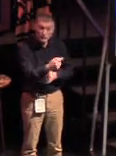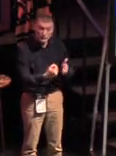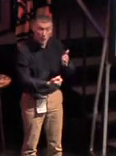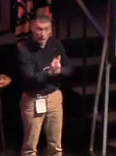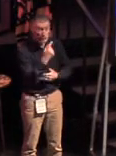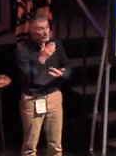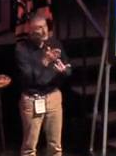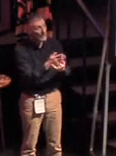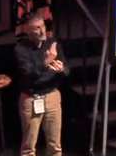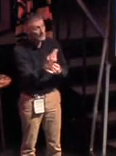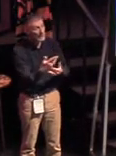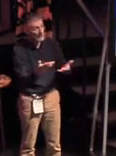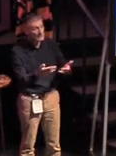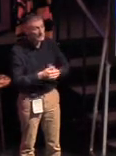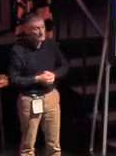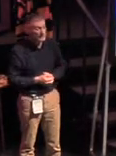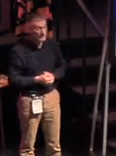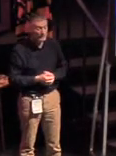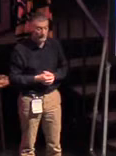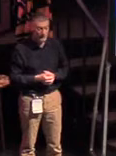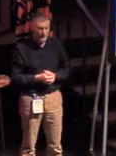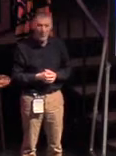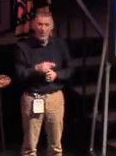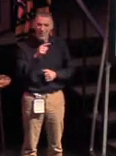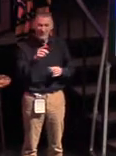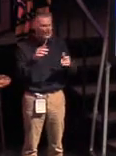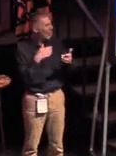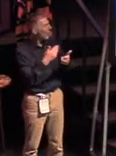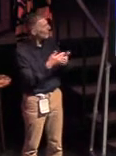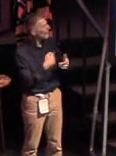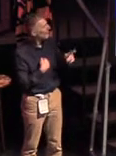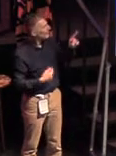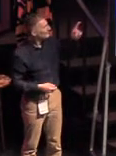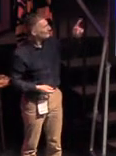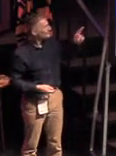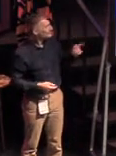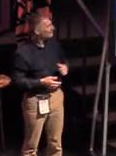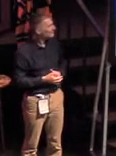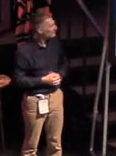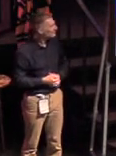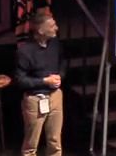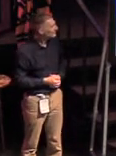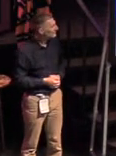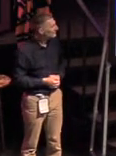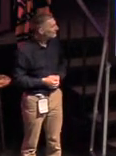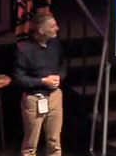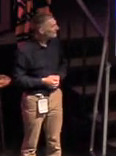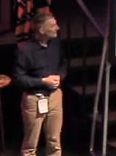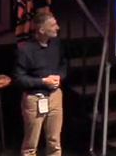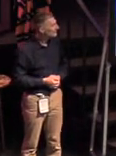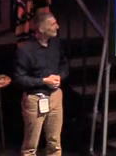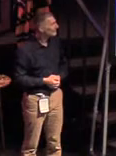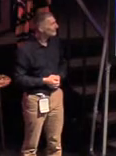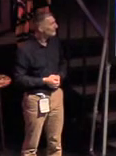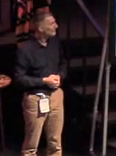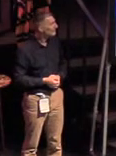And then finally, this was a quote that was above my desk for a good couple of years. For me, the biggest social case for diversity is